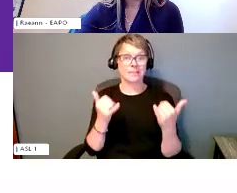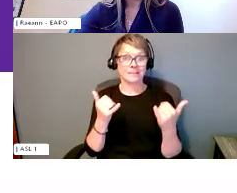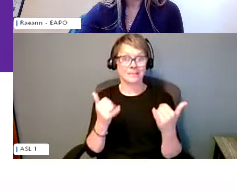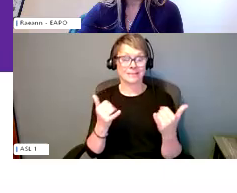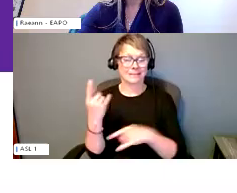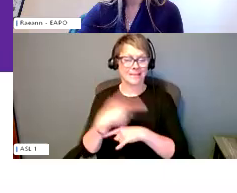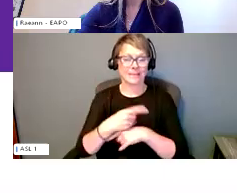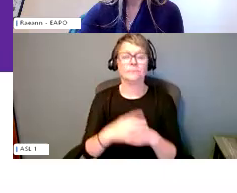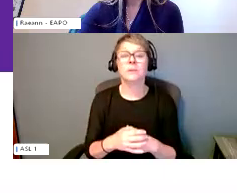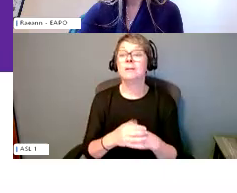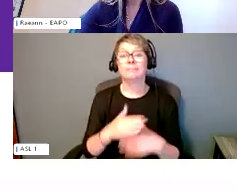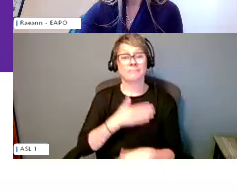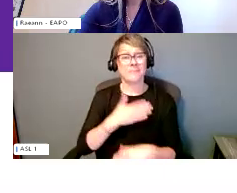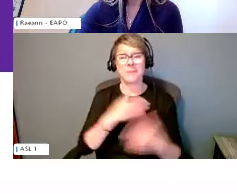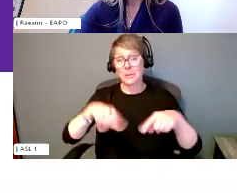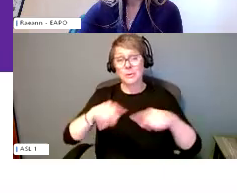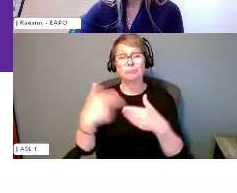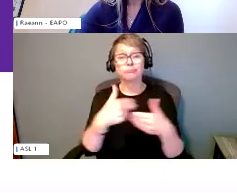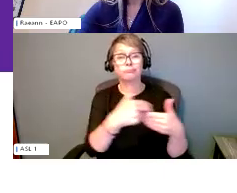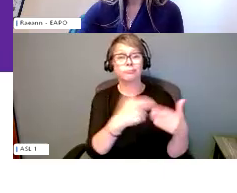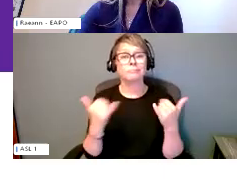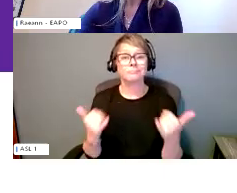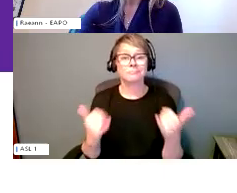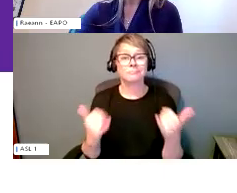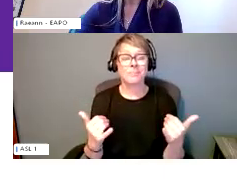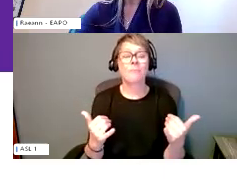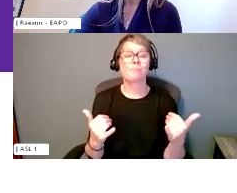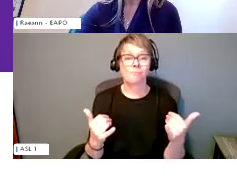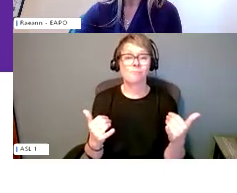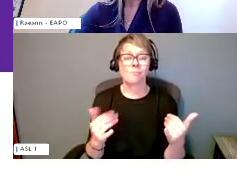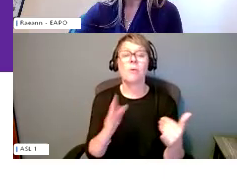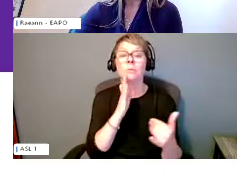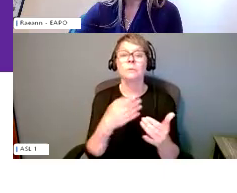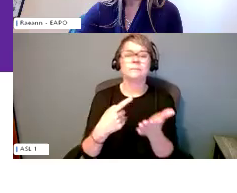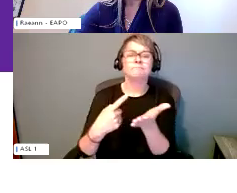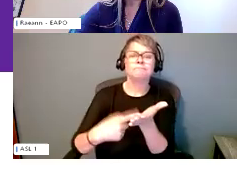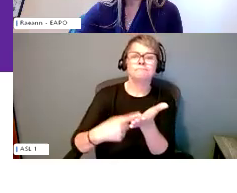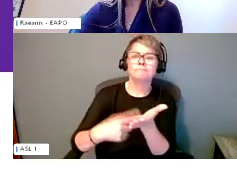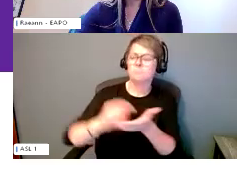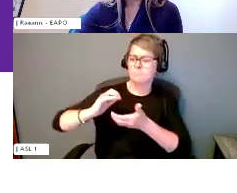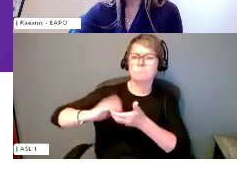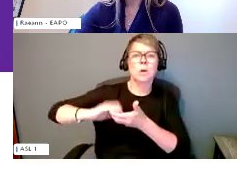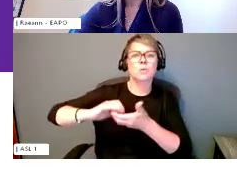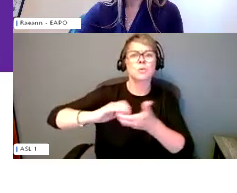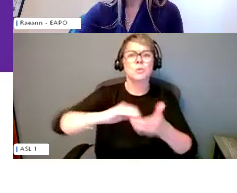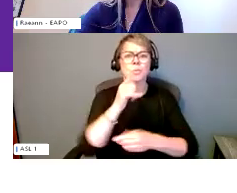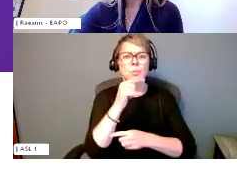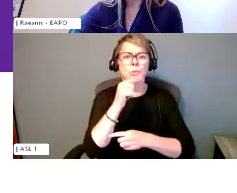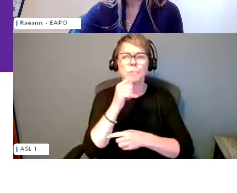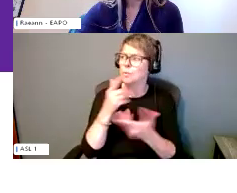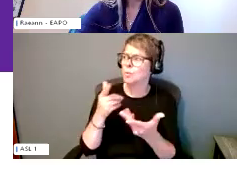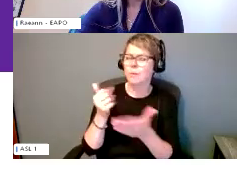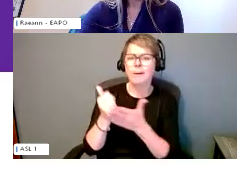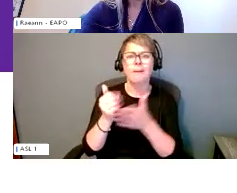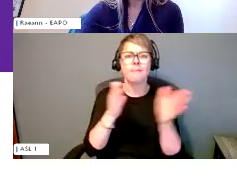us for today's session. We will talk a little bit about the partners that are helping to organize